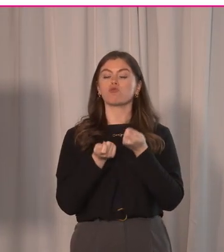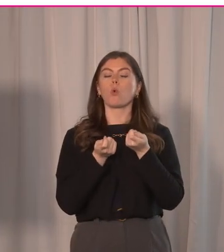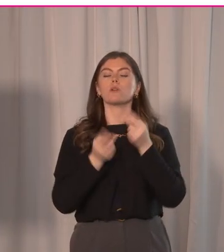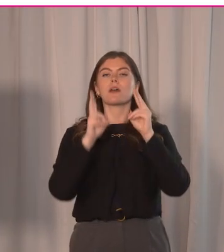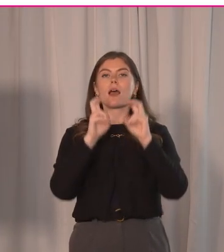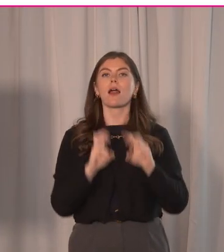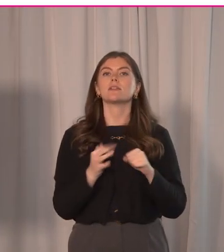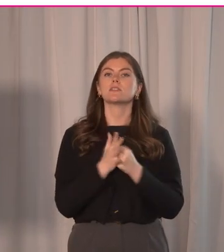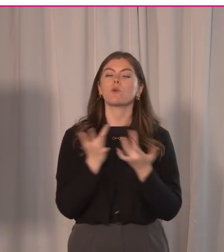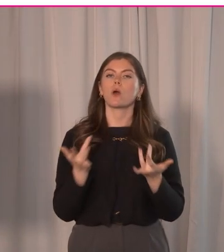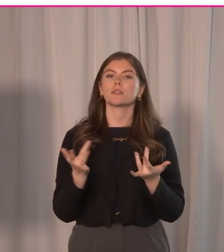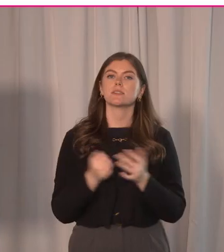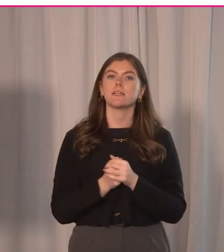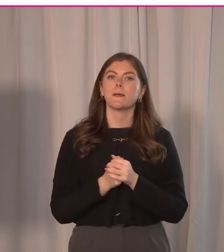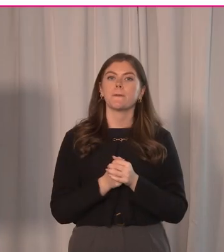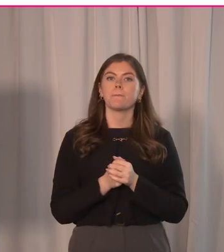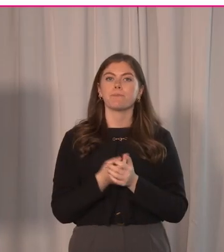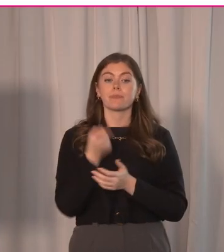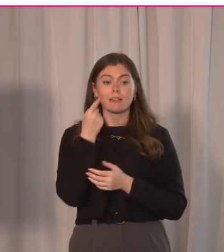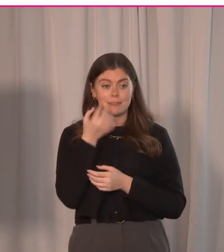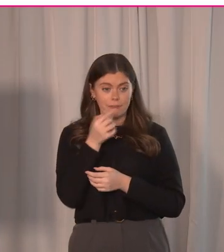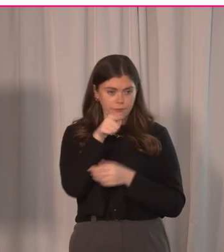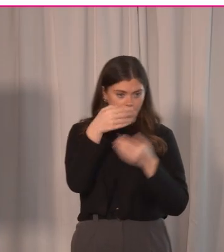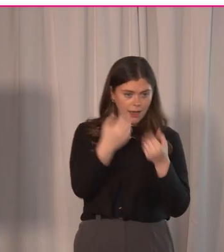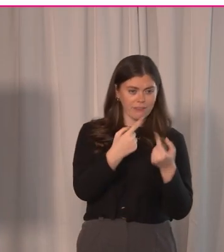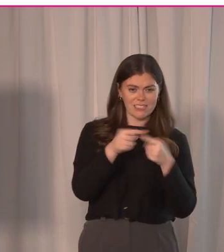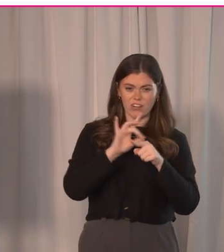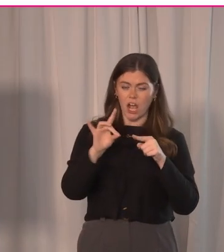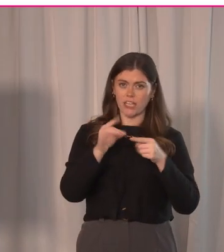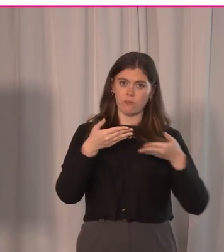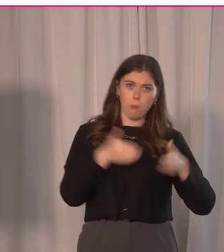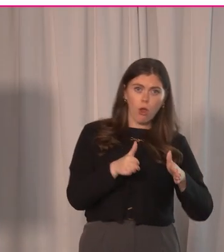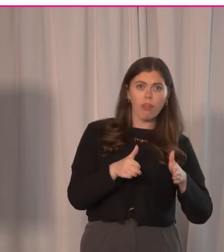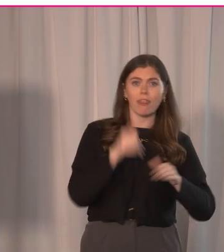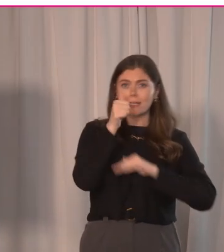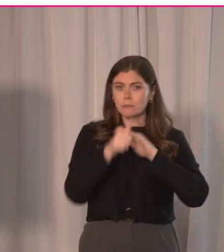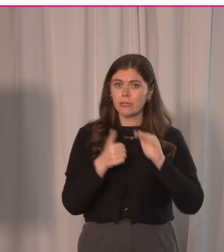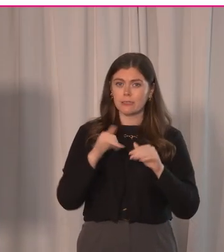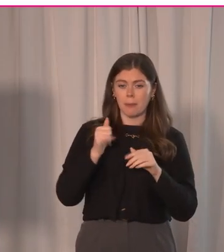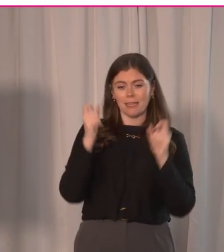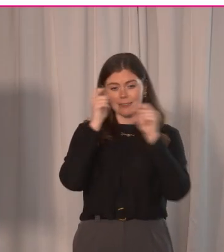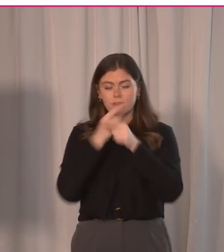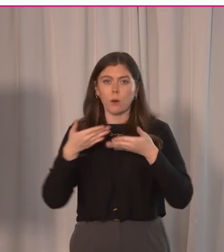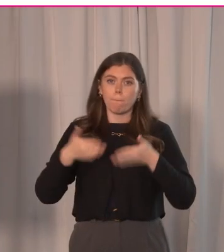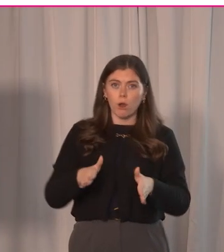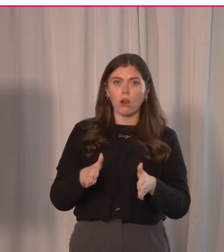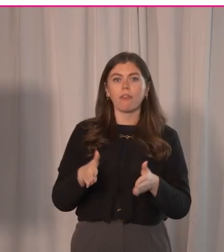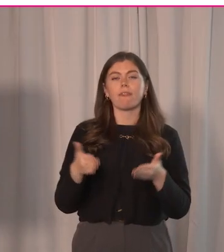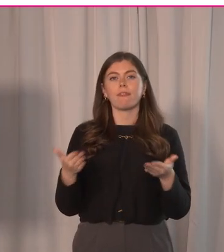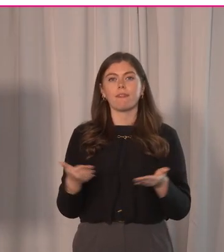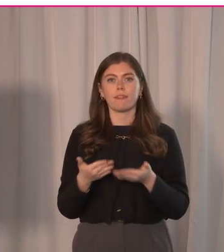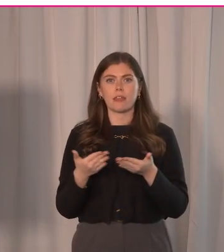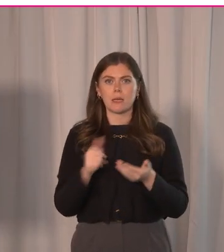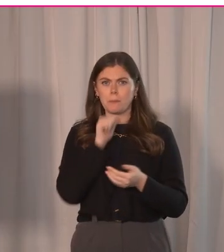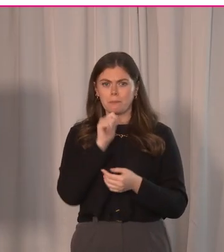for whether they had had different types of births, whether they had a complicated birth, and nothing